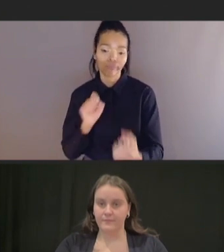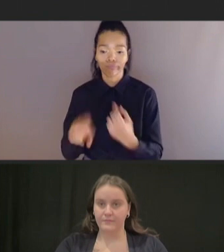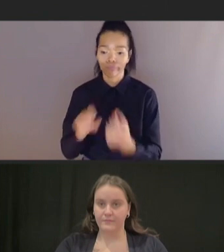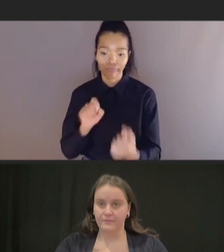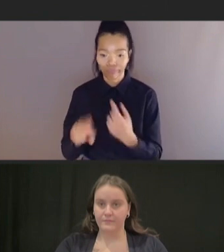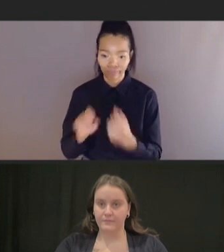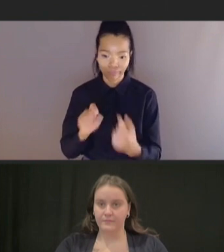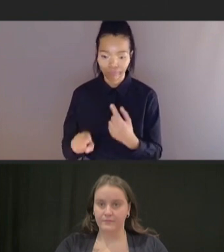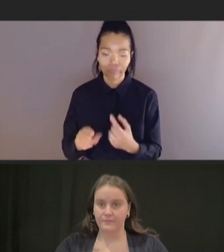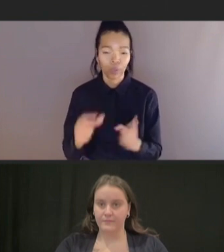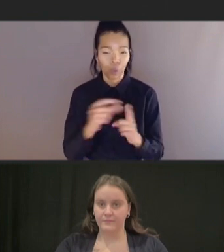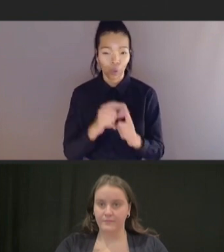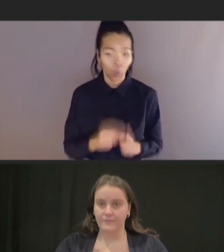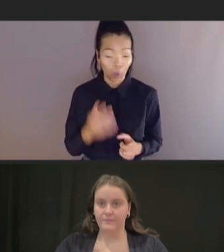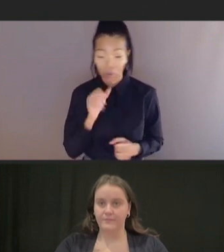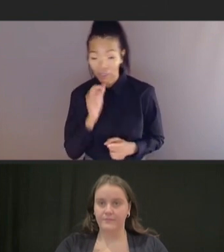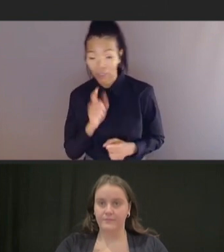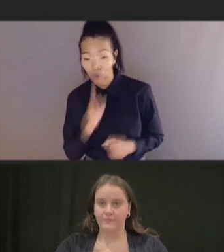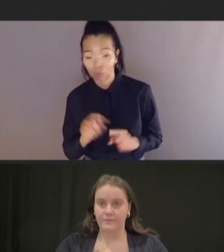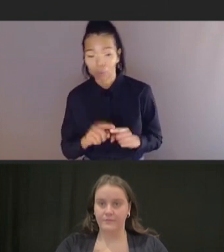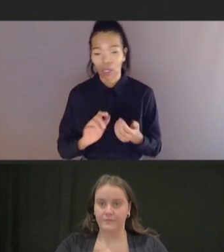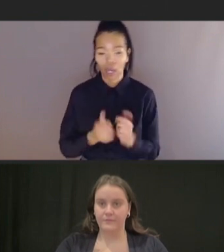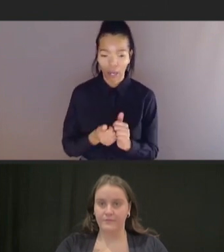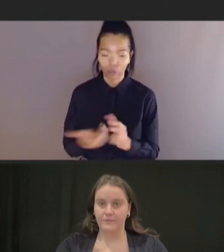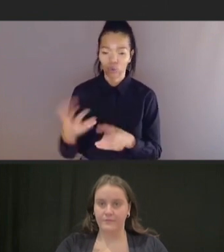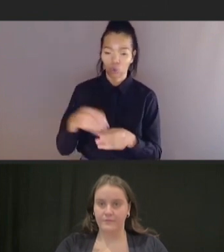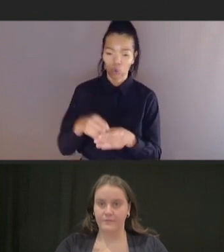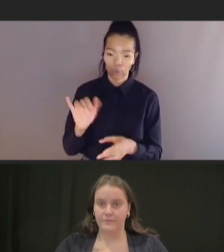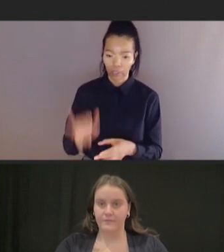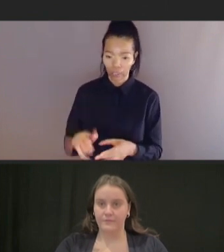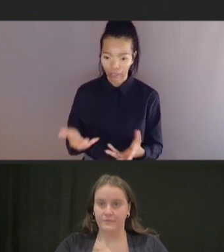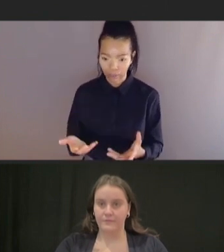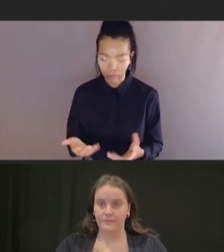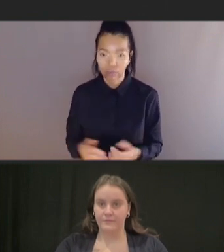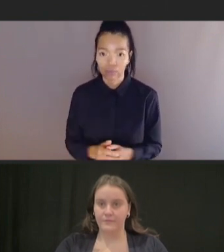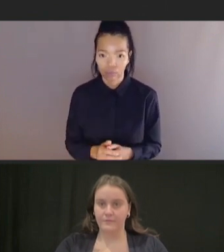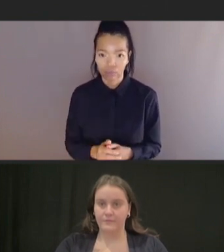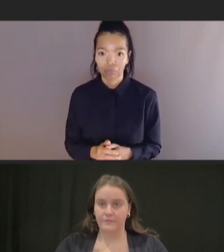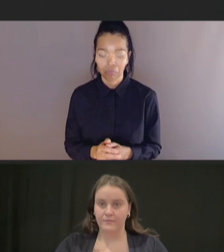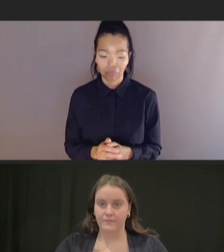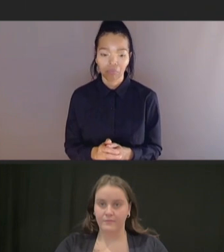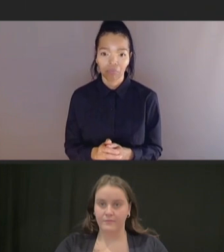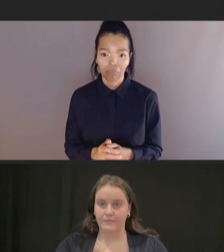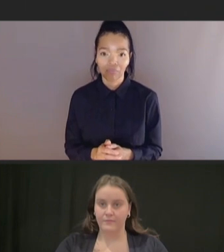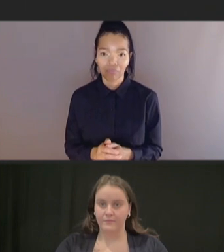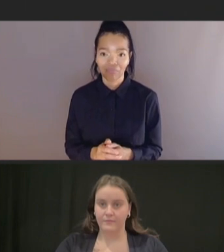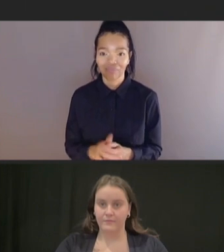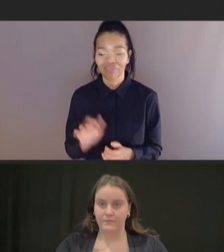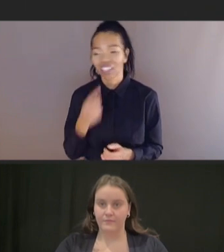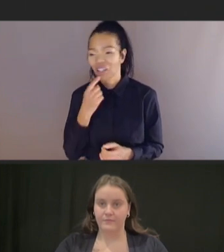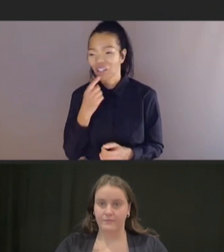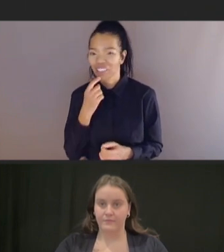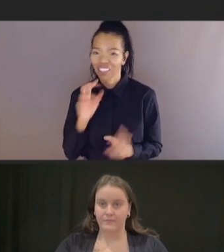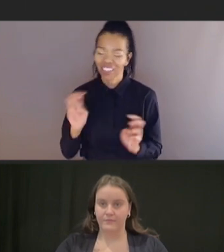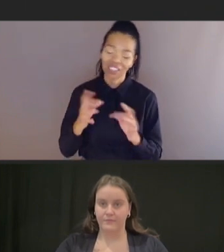that. I'm just suggesting that we maybe think about how to incorporate something like that. I'll call that a friendly amendment.